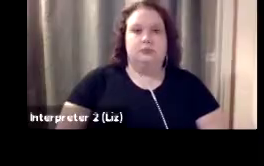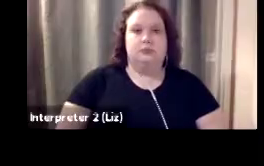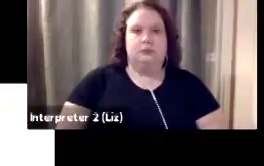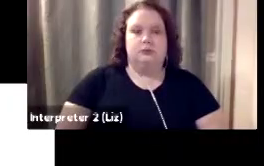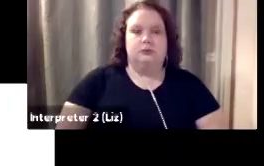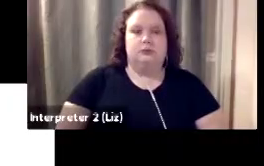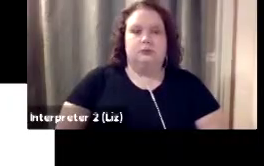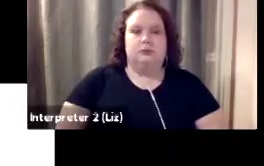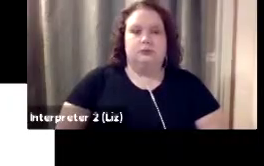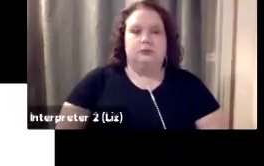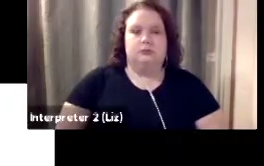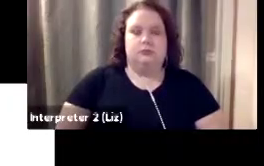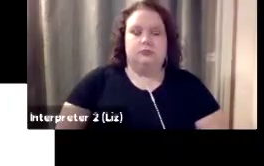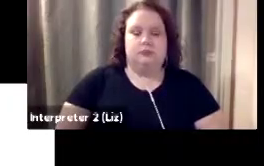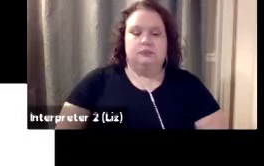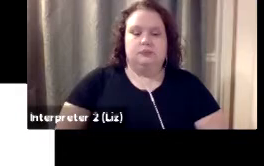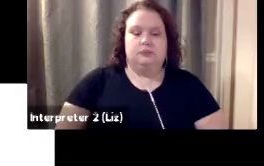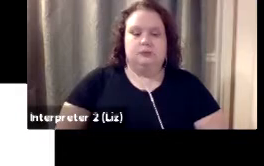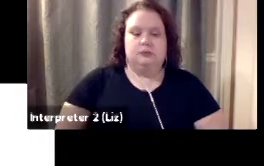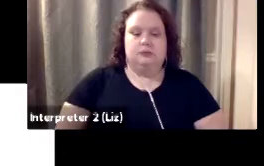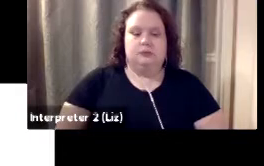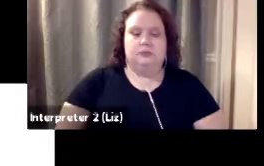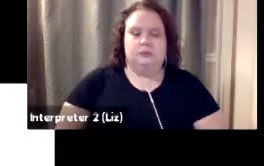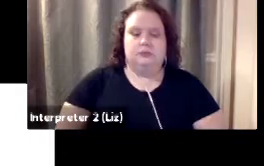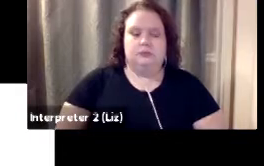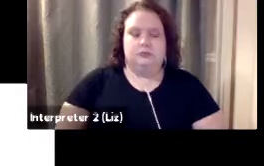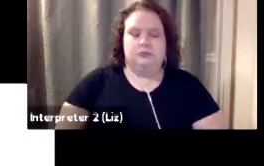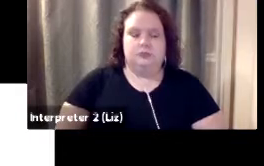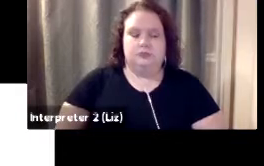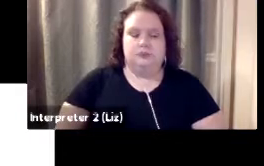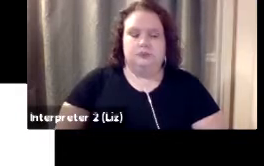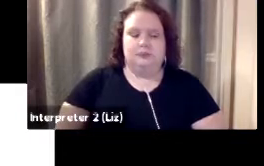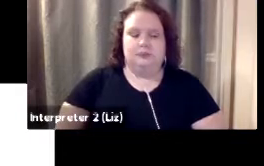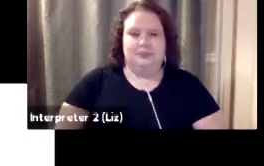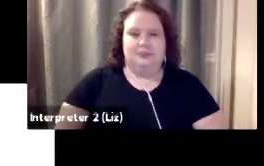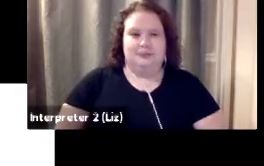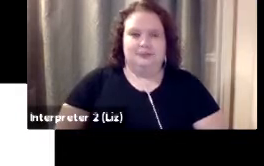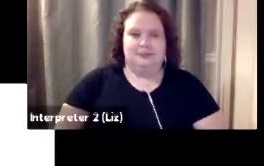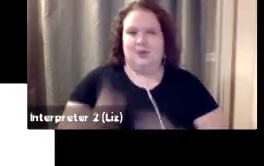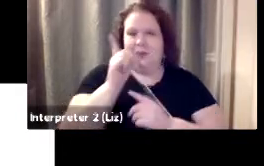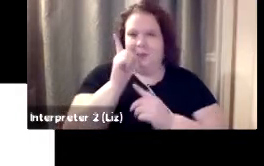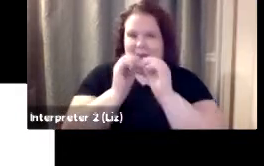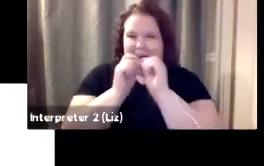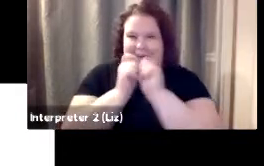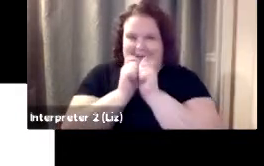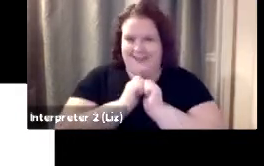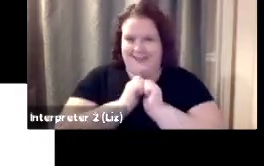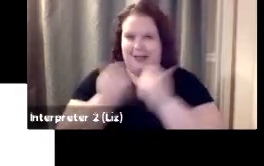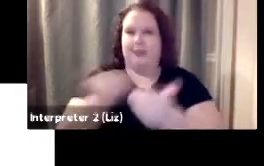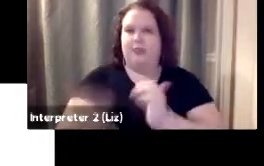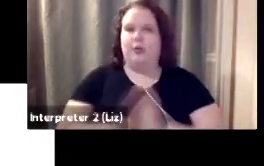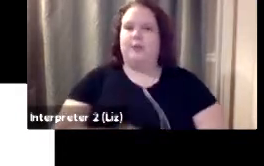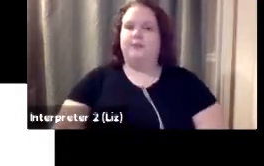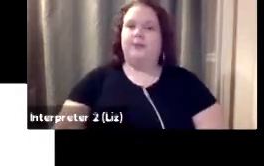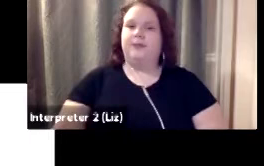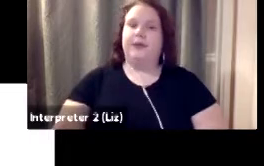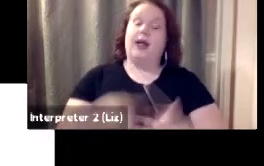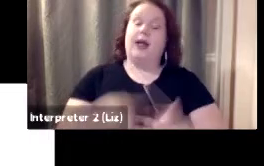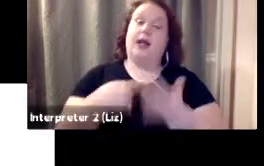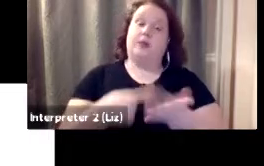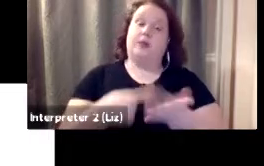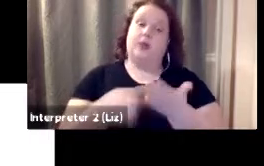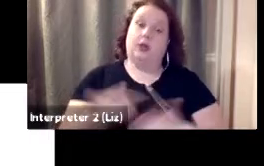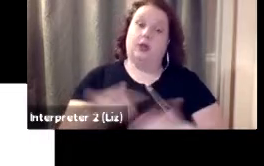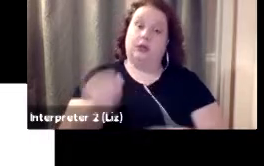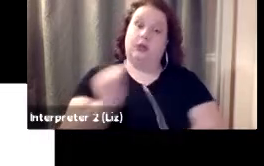Sorry about that guys. We made one last minute edit here as we move forward. Uh, so as we talk here tonight is, so we have those